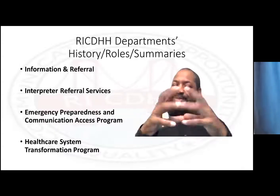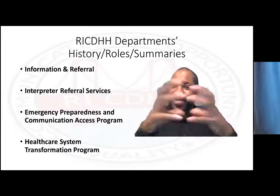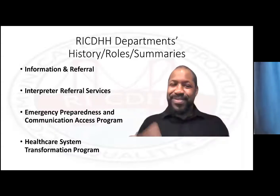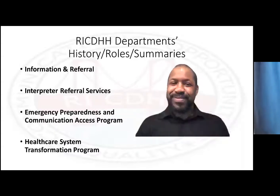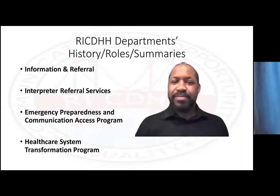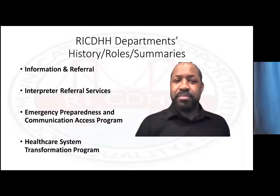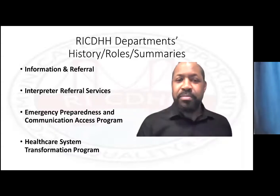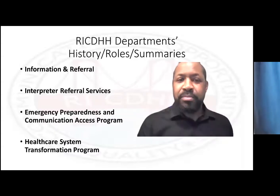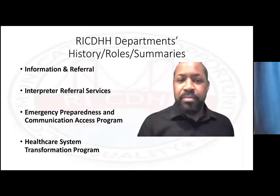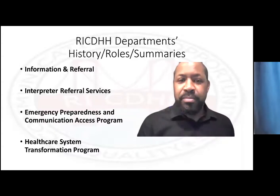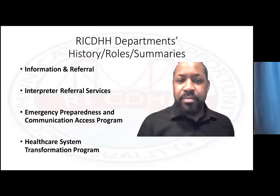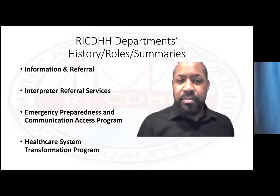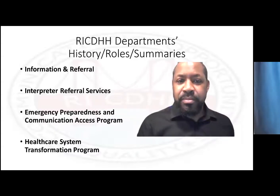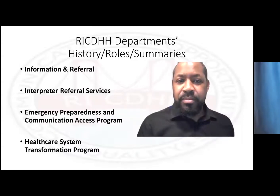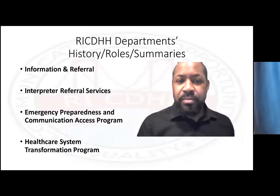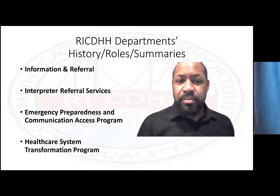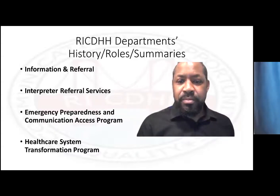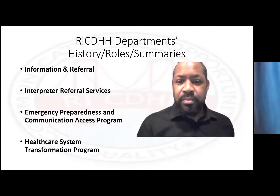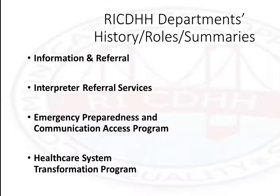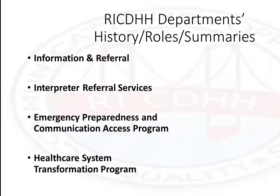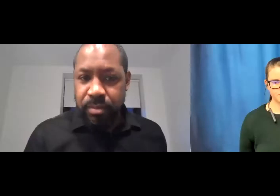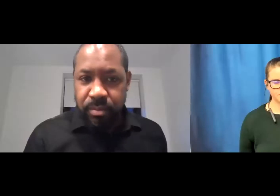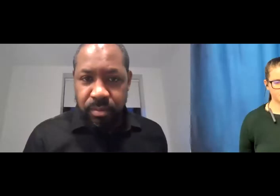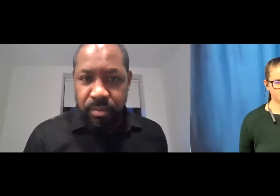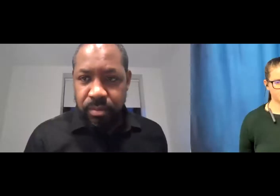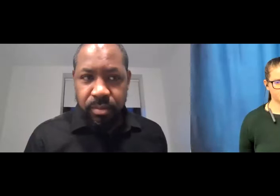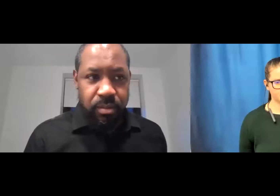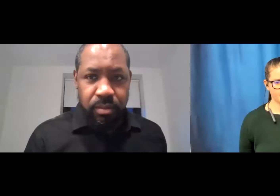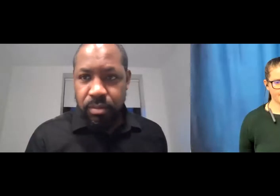that, we will go from there. Thank you so much.